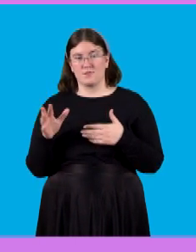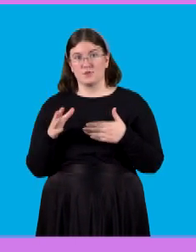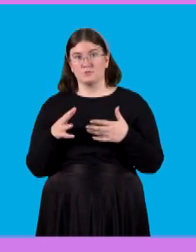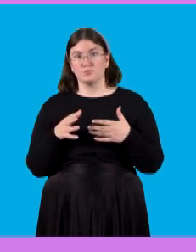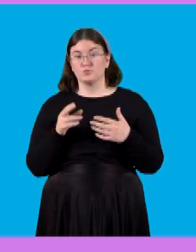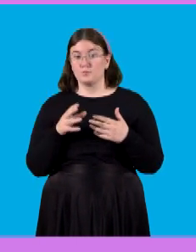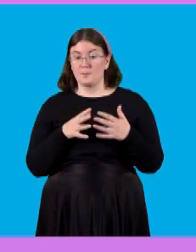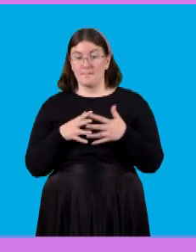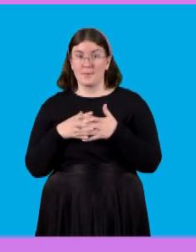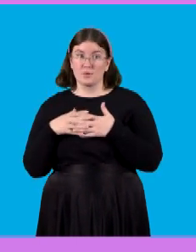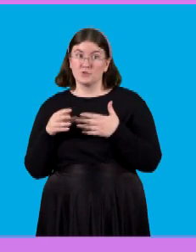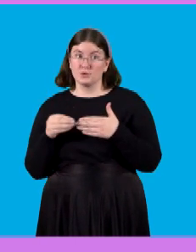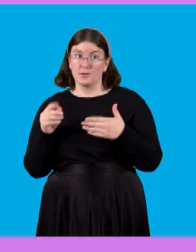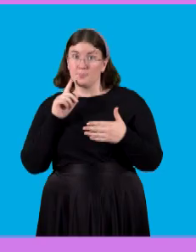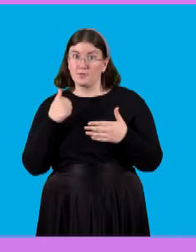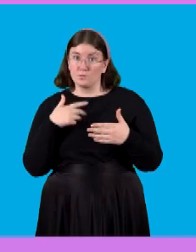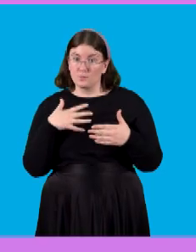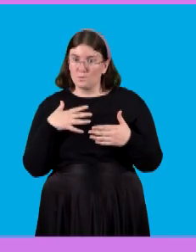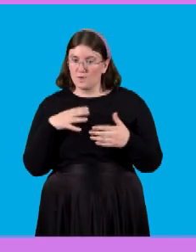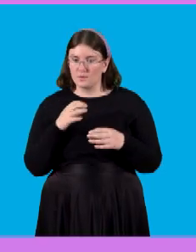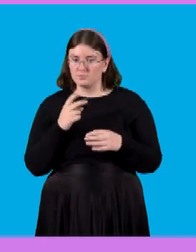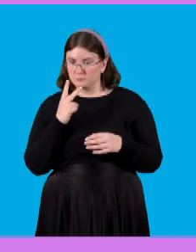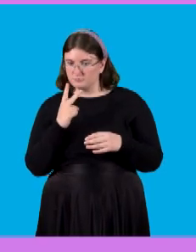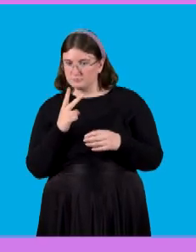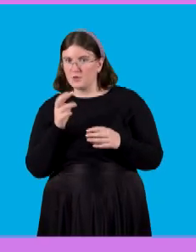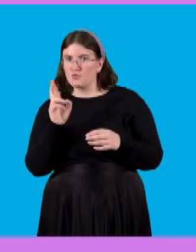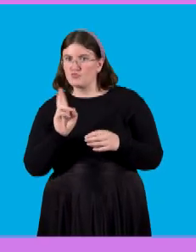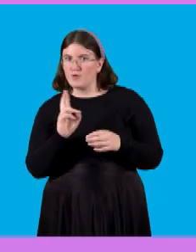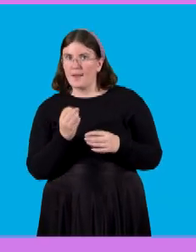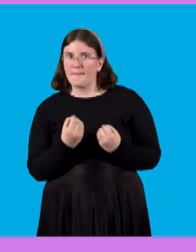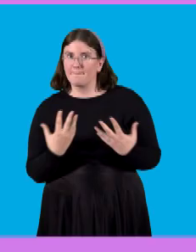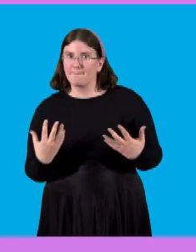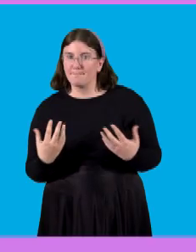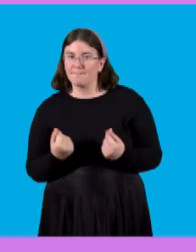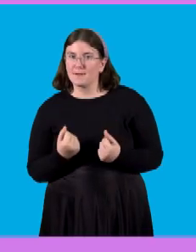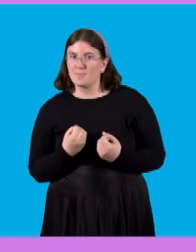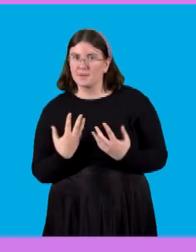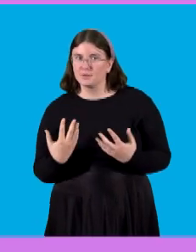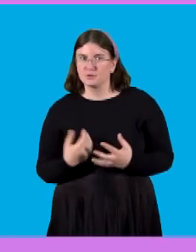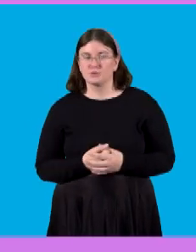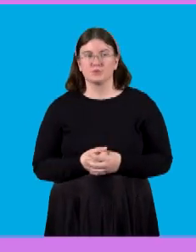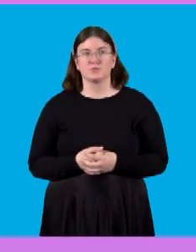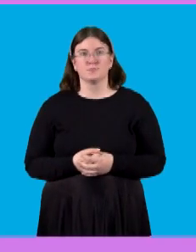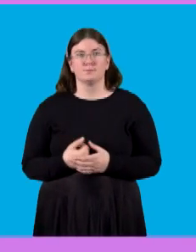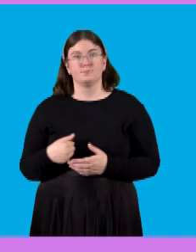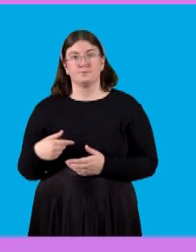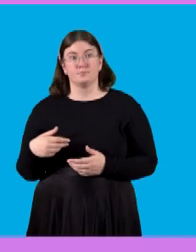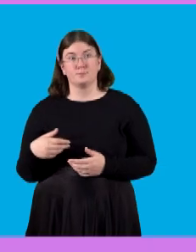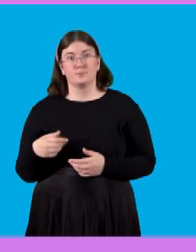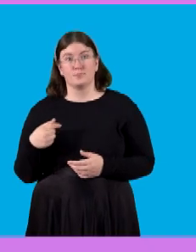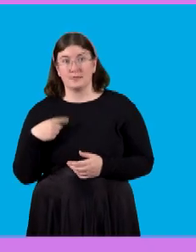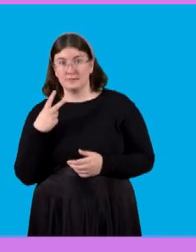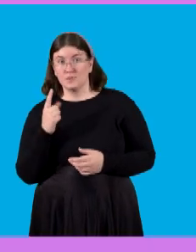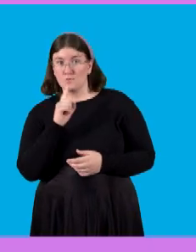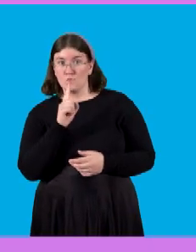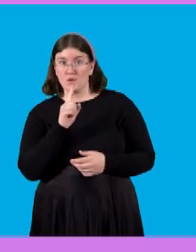31.3775 US dollars. But our aim is to establish the cost of the ticket in South African rand. So therefore I look now and I see 1